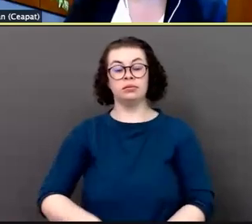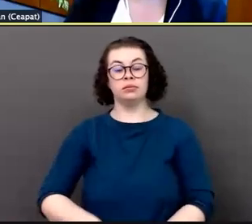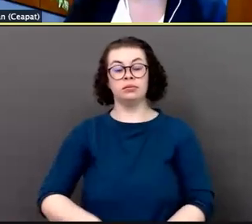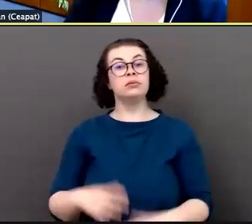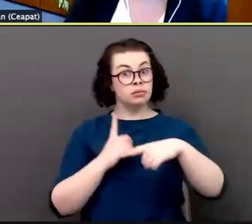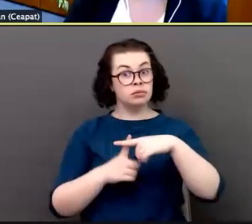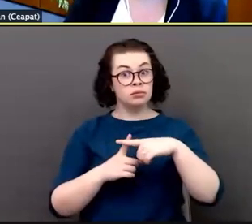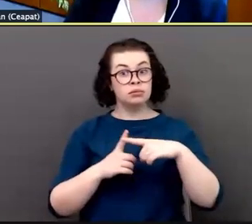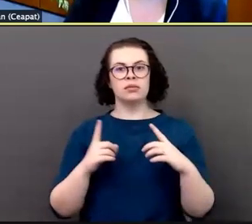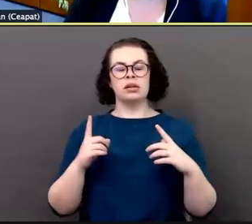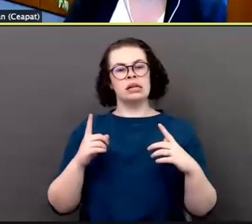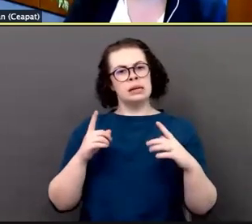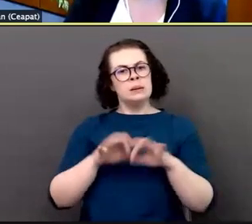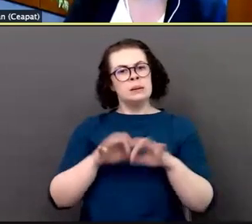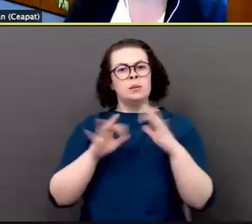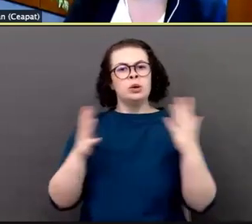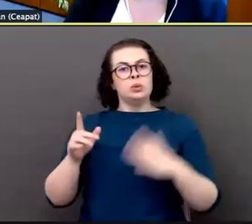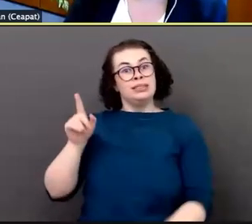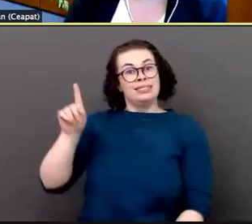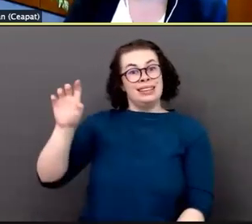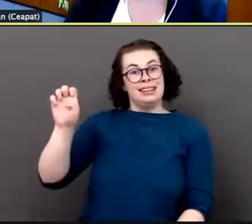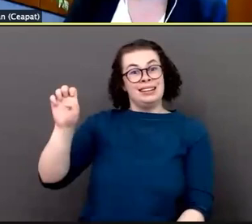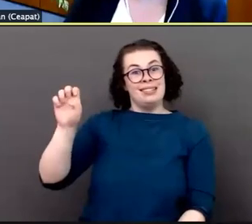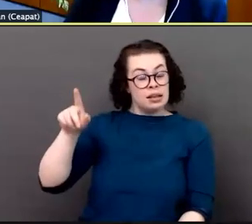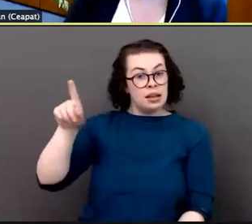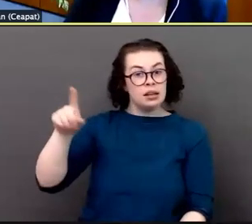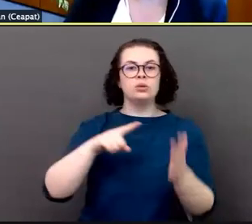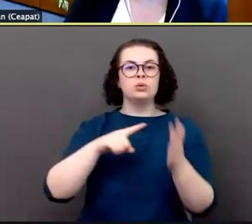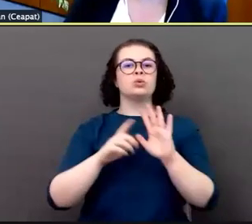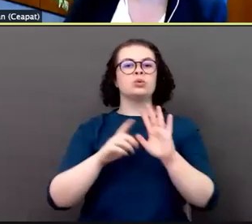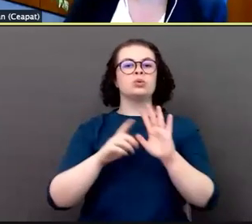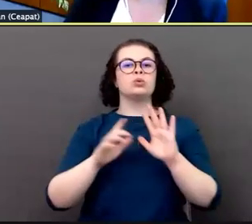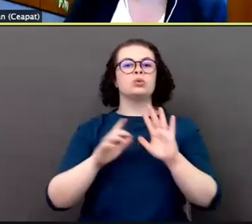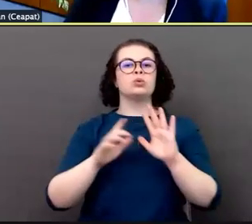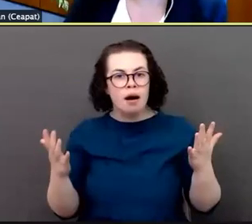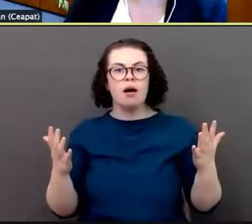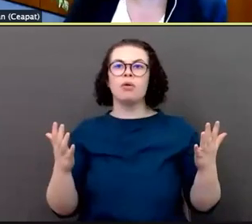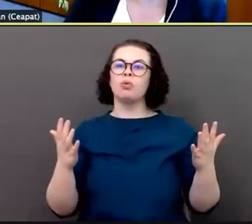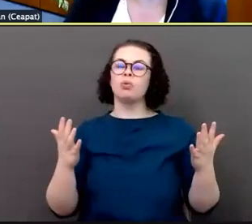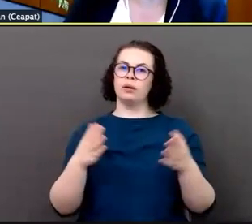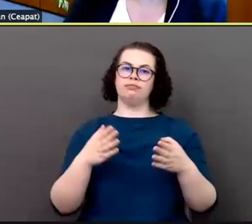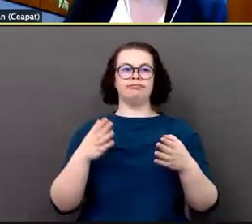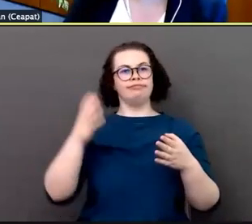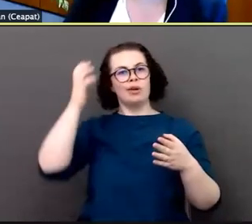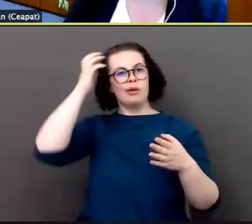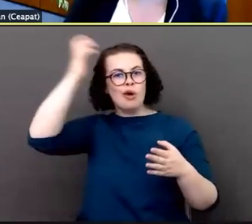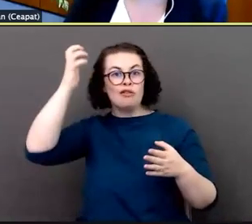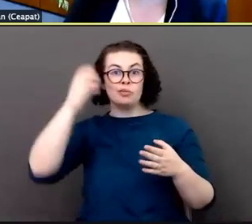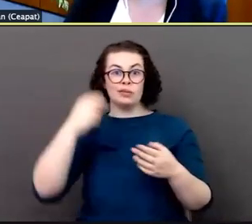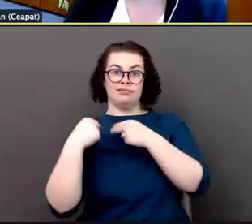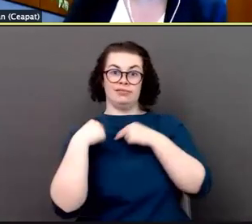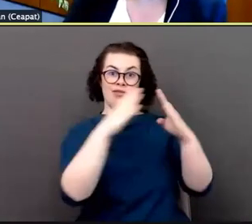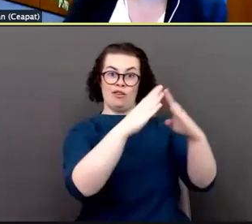accessibility in both public and private environments, such as housing. Its